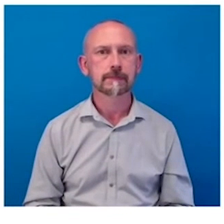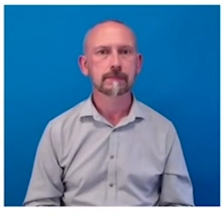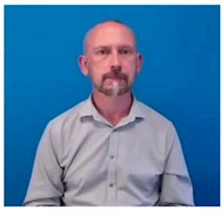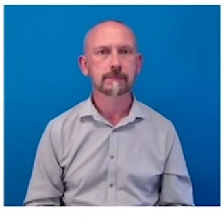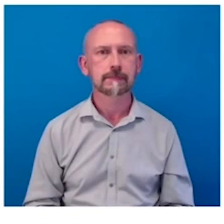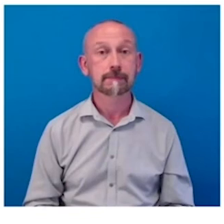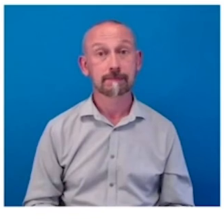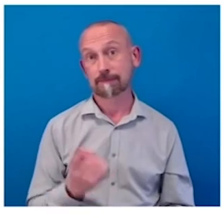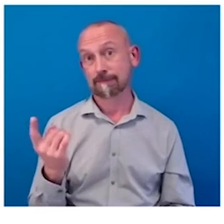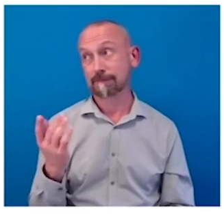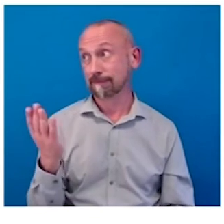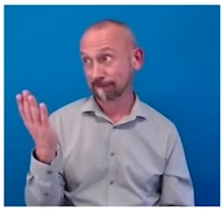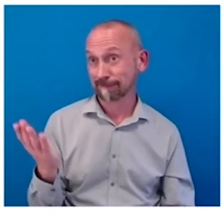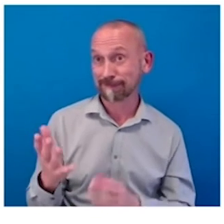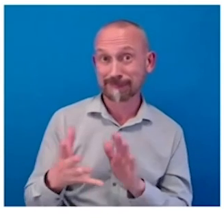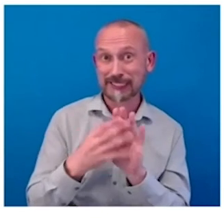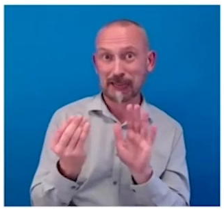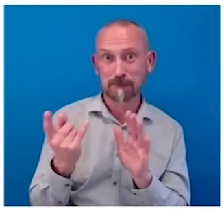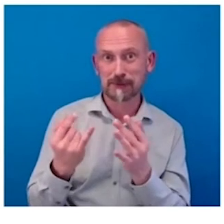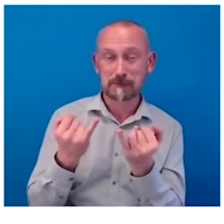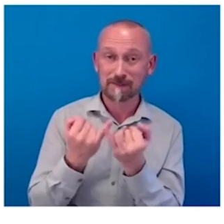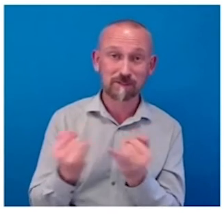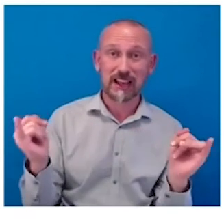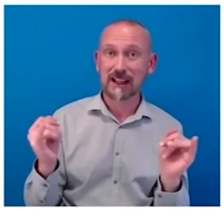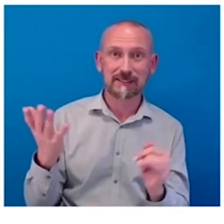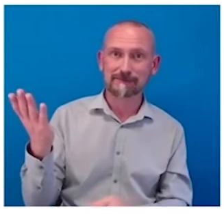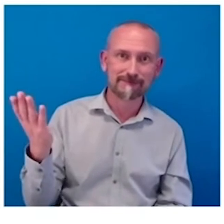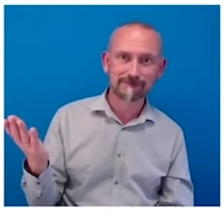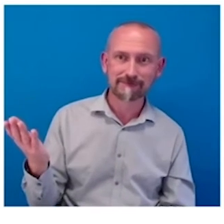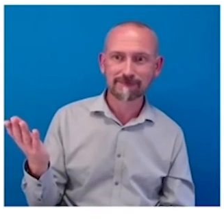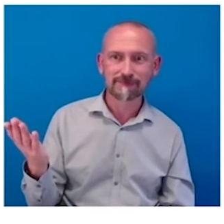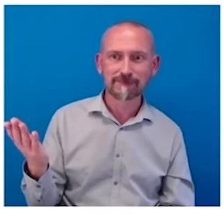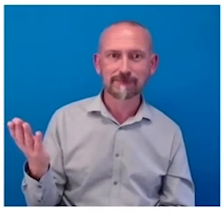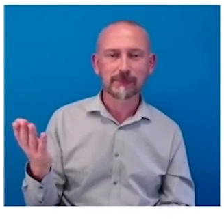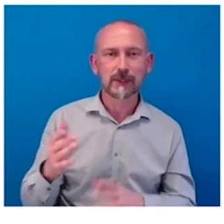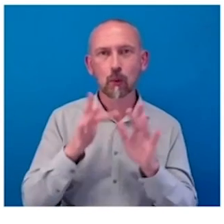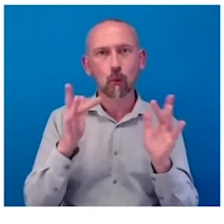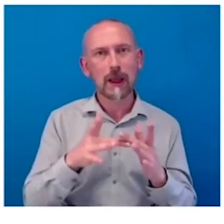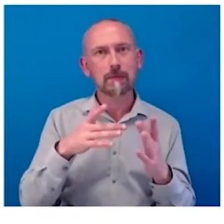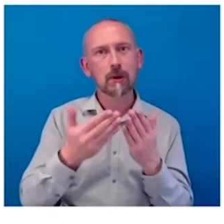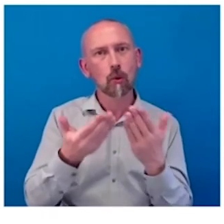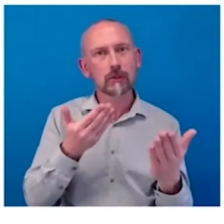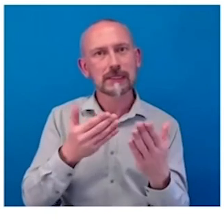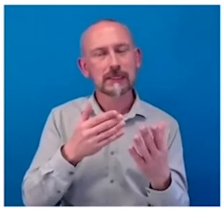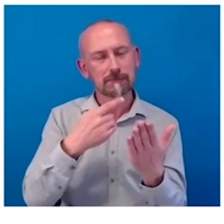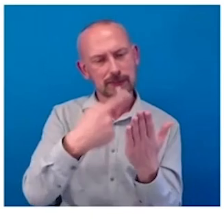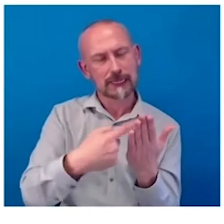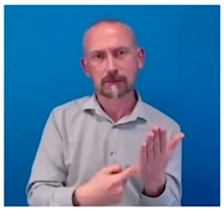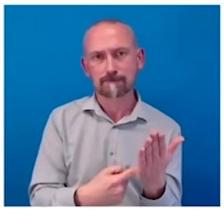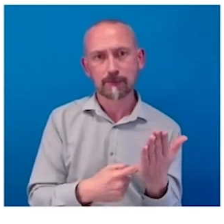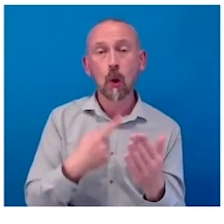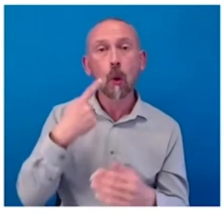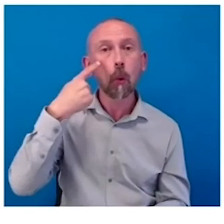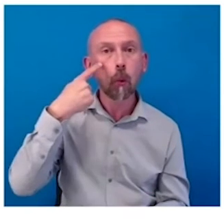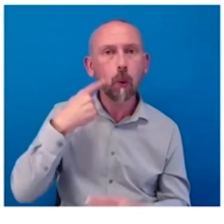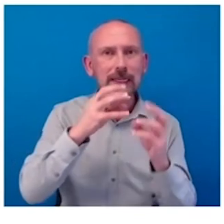And here's an example of colour contrast that fails the Web Content Accessibility Guideline standards. So this is white text on an orange background